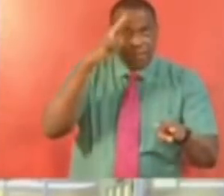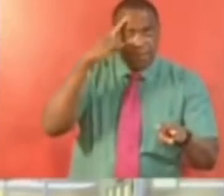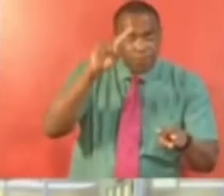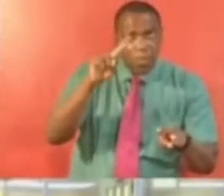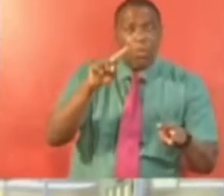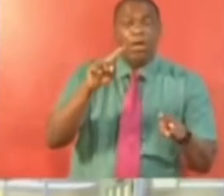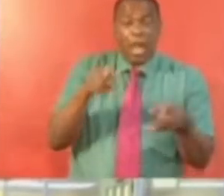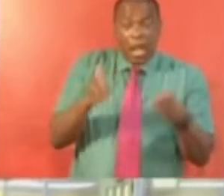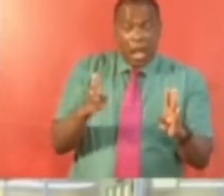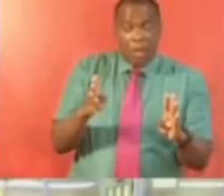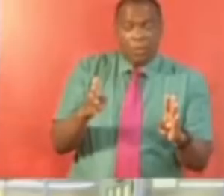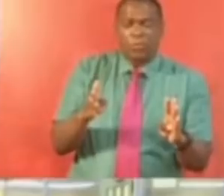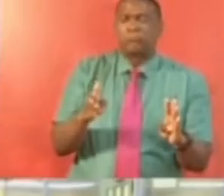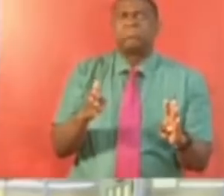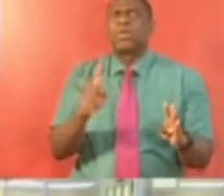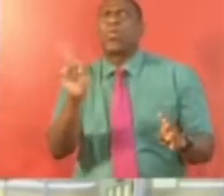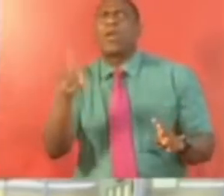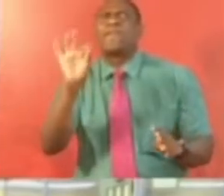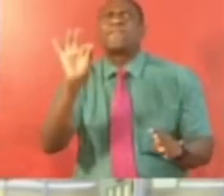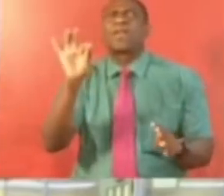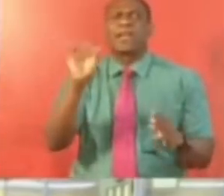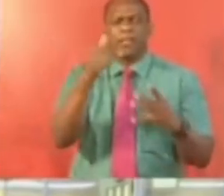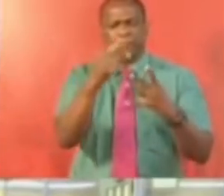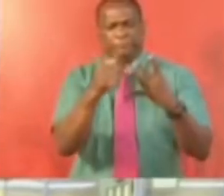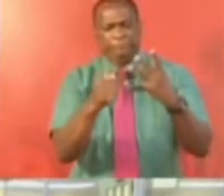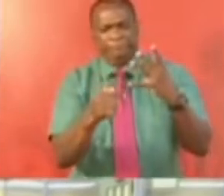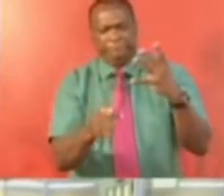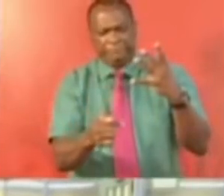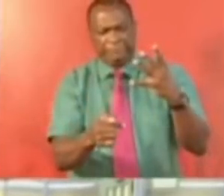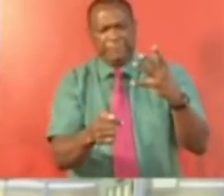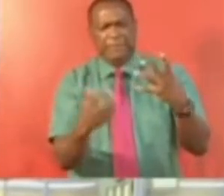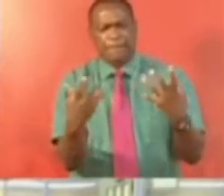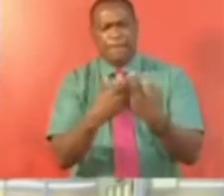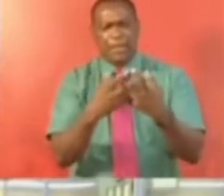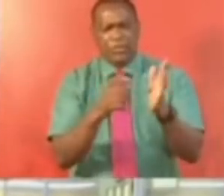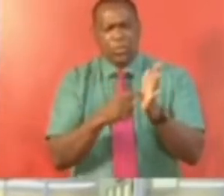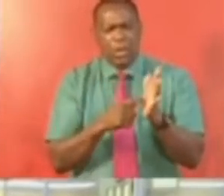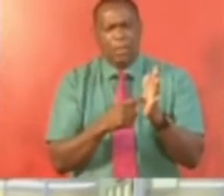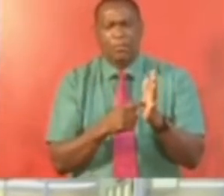come, first served basis? And if not, could you explain how or why?